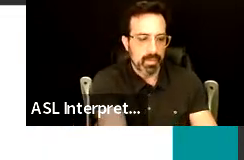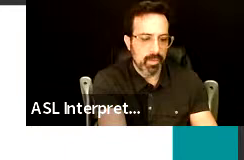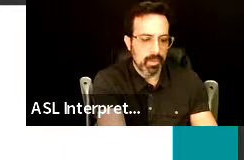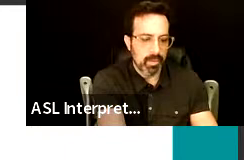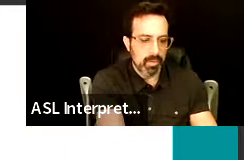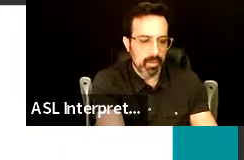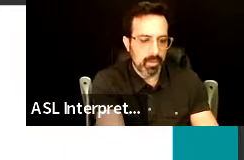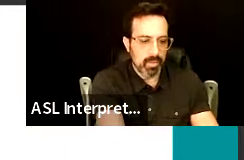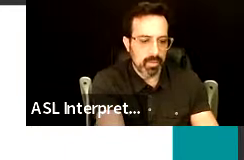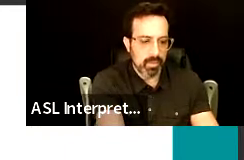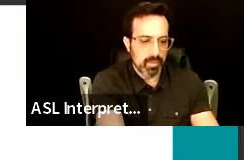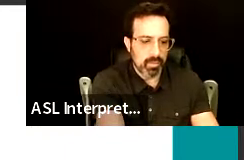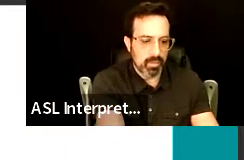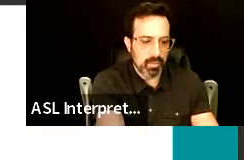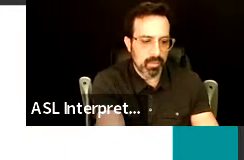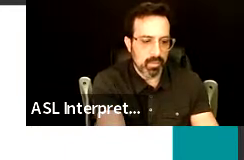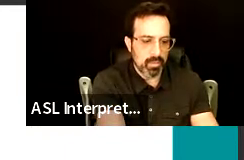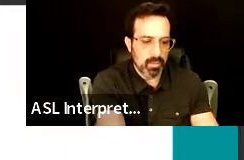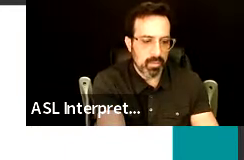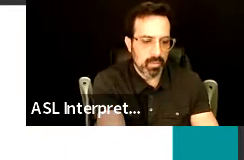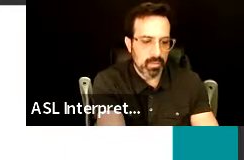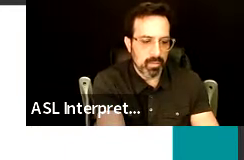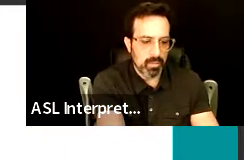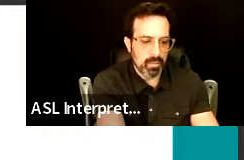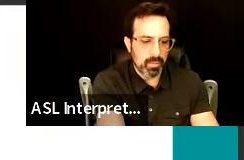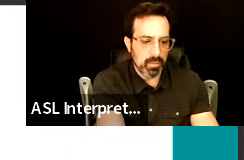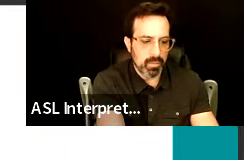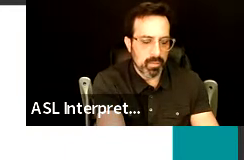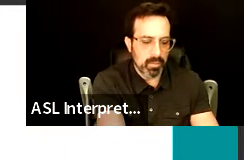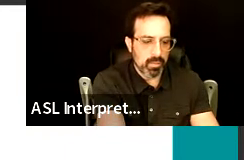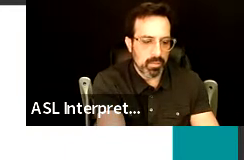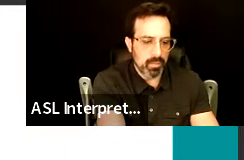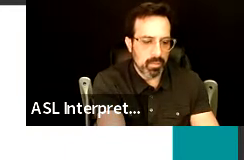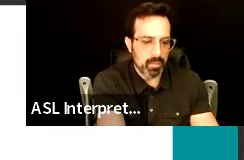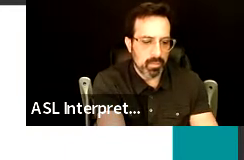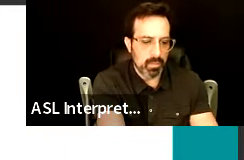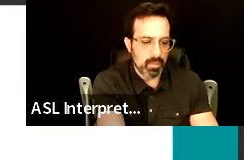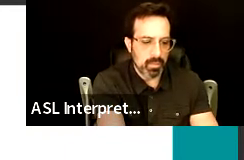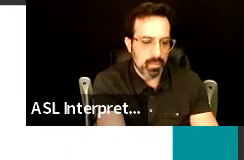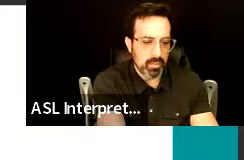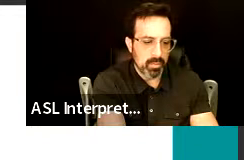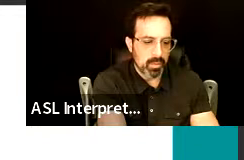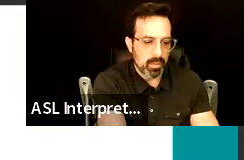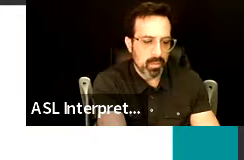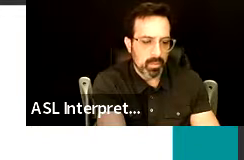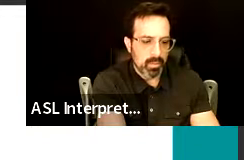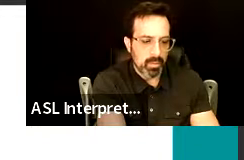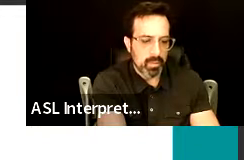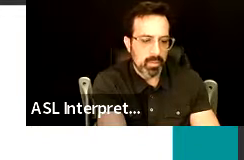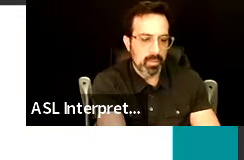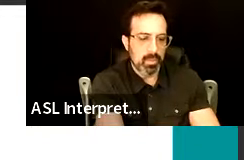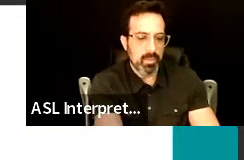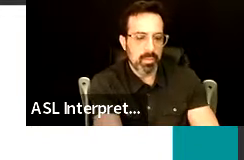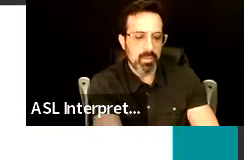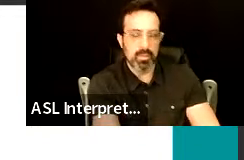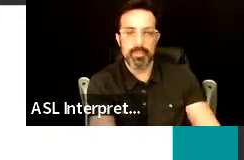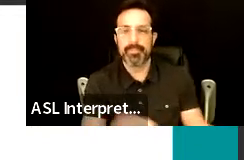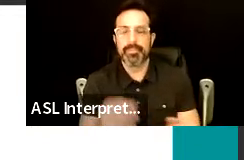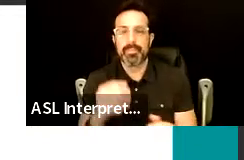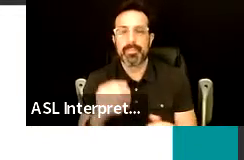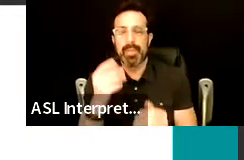a terrific group we have here. Just a little foreshadow in terms of meetings to